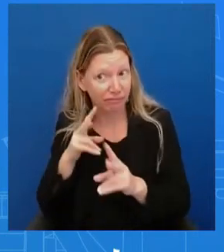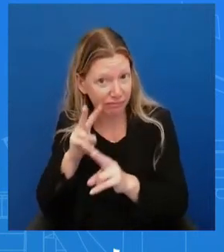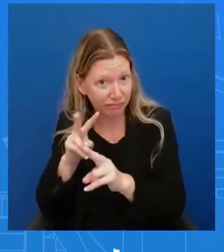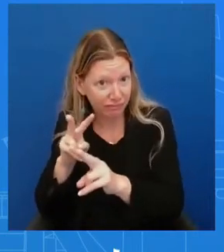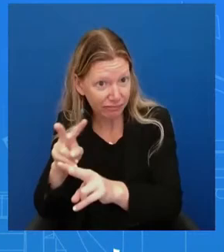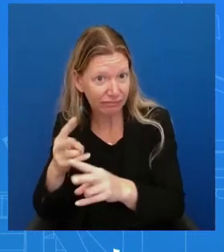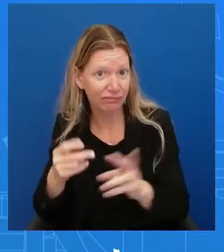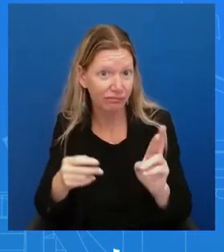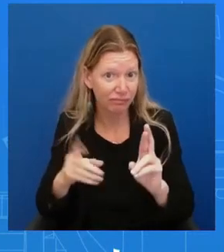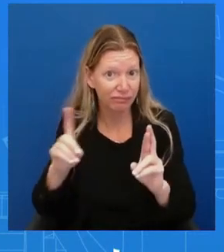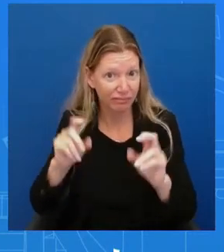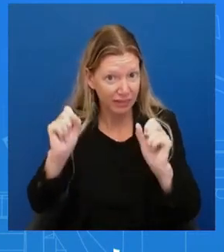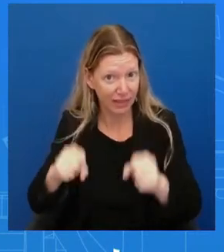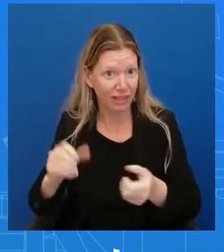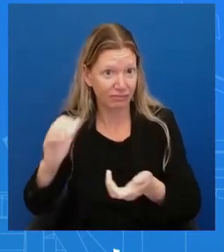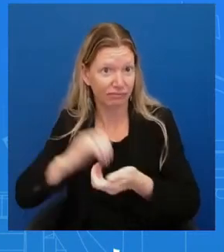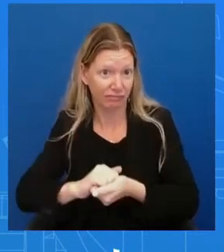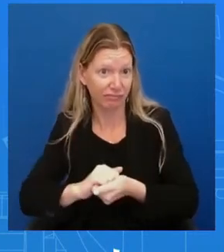into hypotheticals from here.